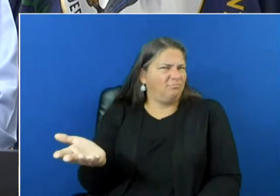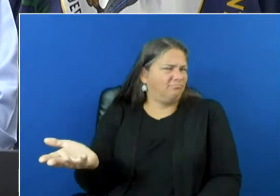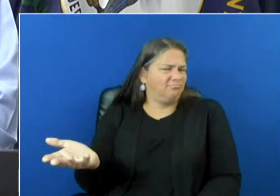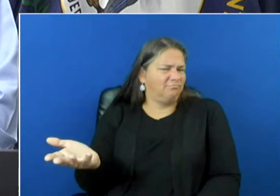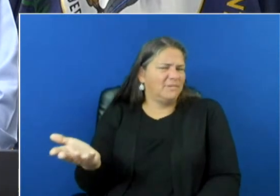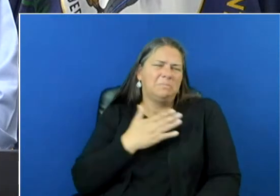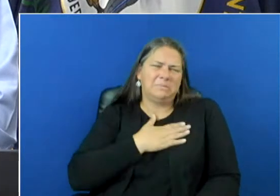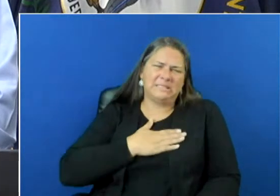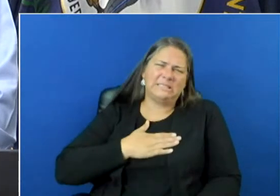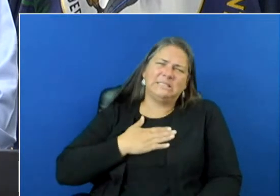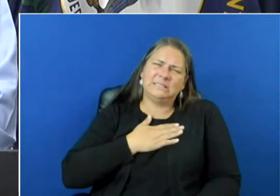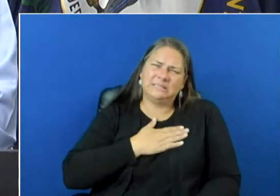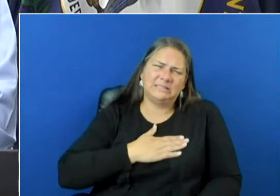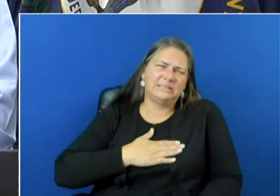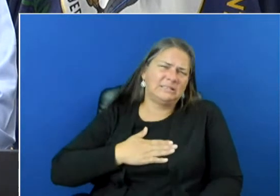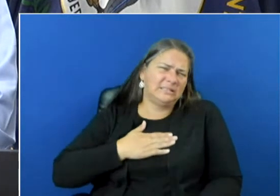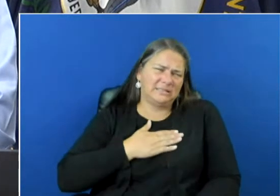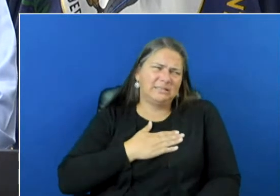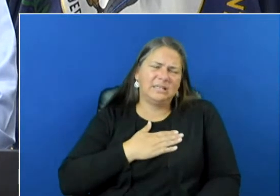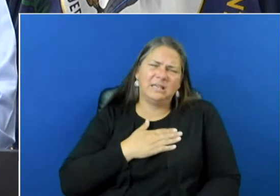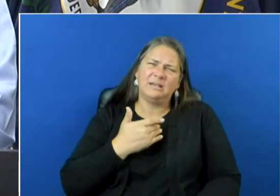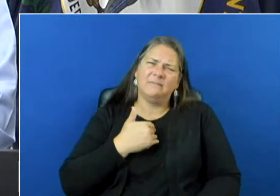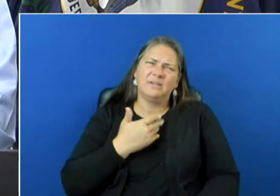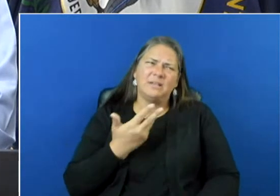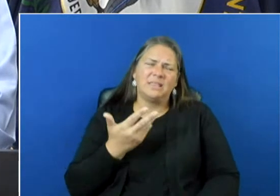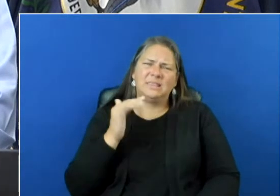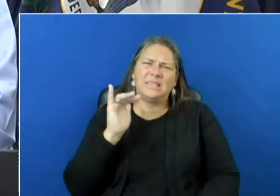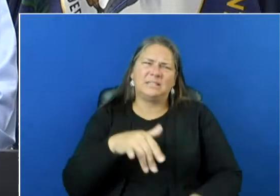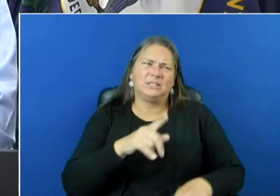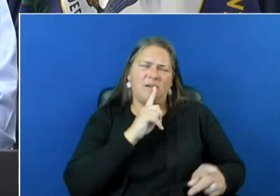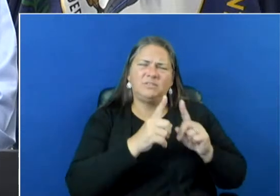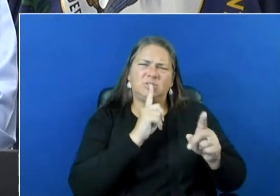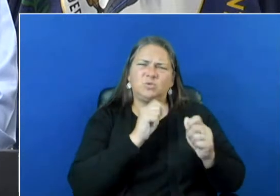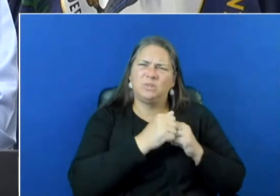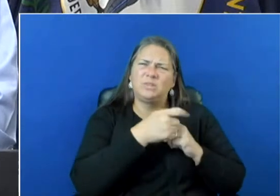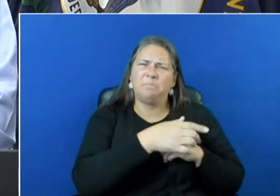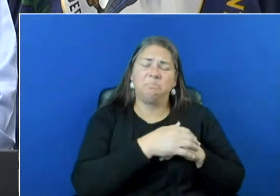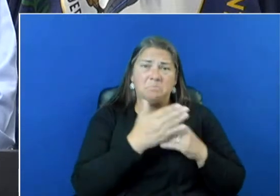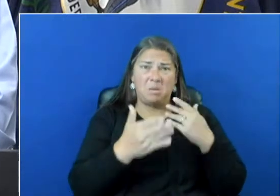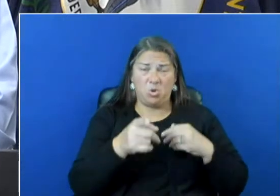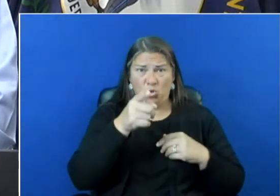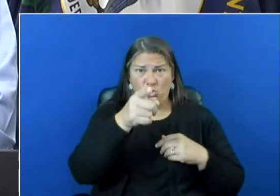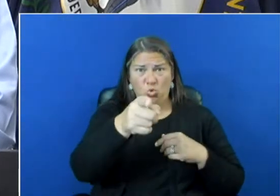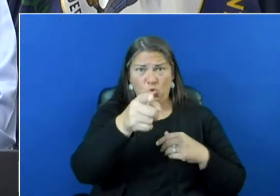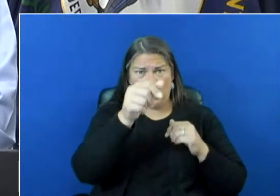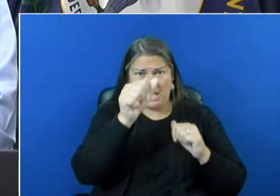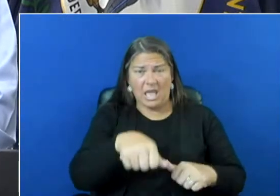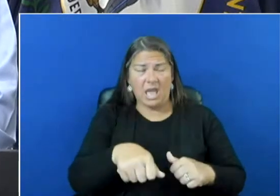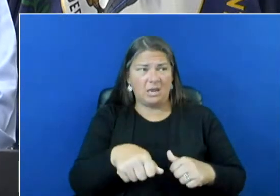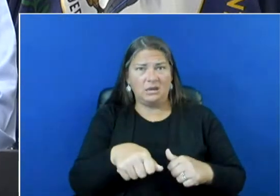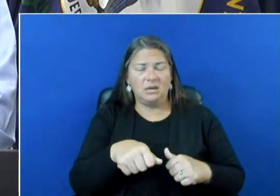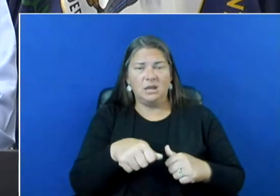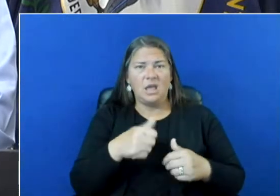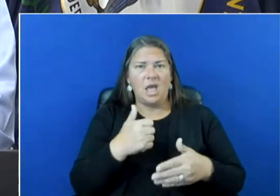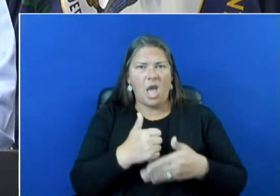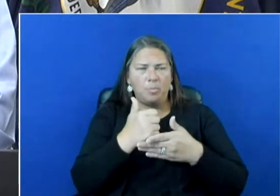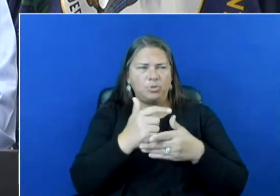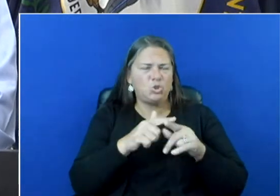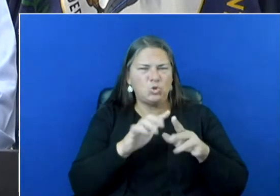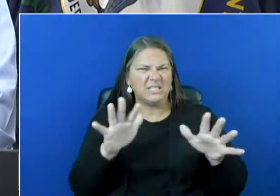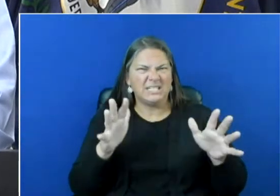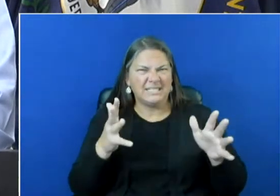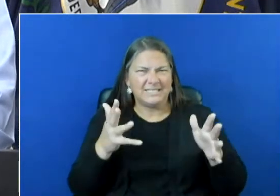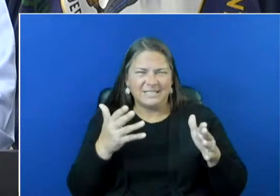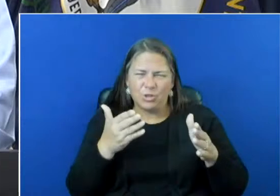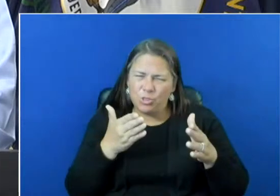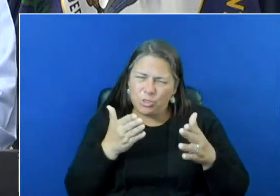Kentucky, have that tough conversation. You might be the one that's able to push us finally past this. It's your goodness that's kept so